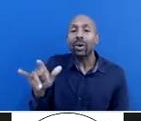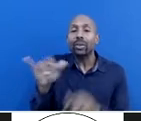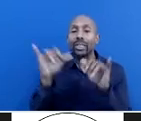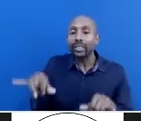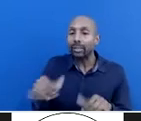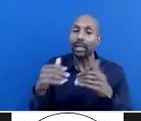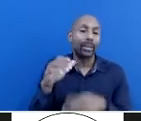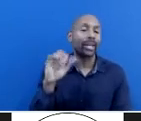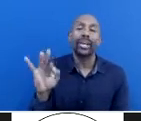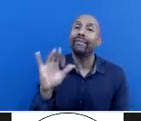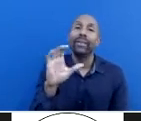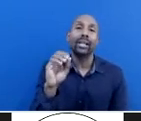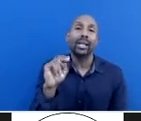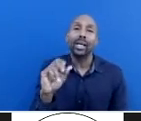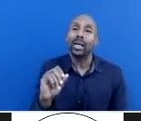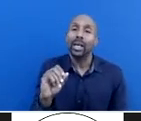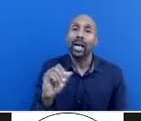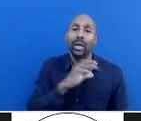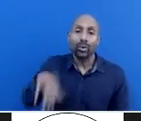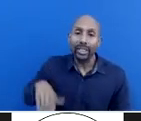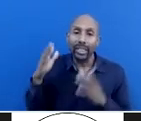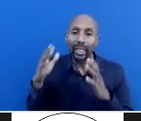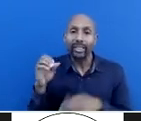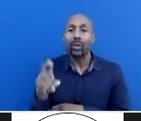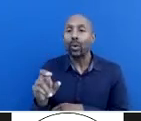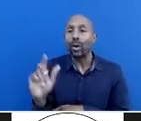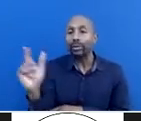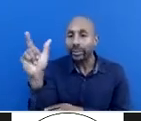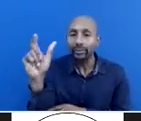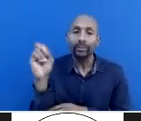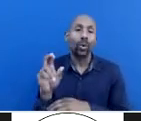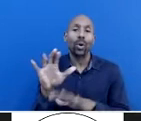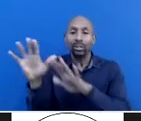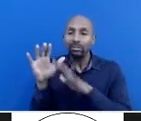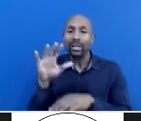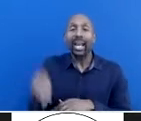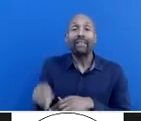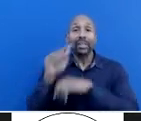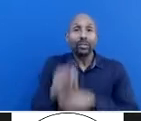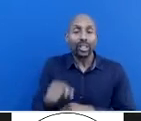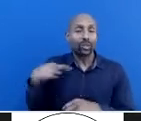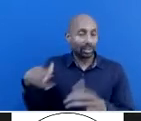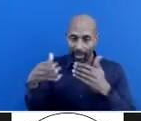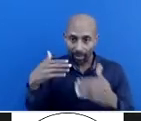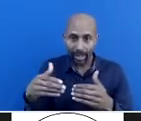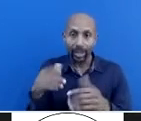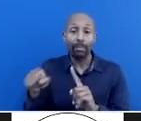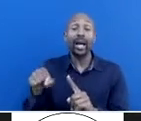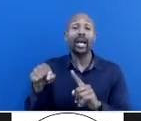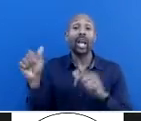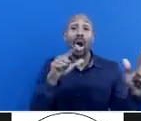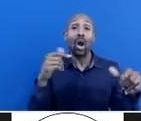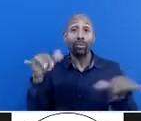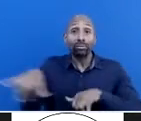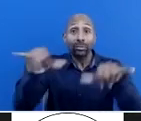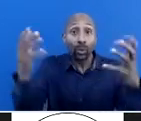practiced throughout West Africa, or African traditional religions, is the idea that the world that we experience